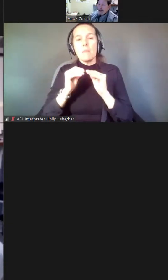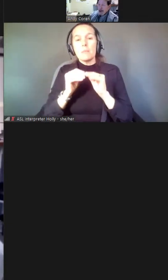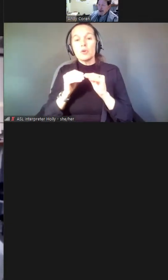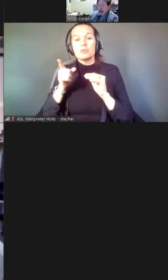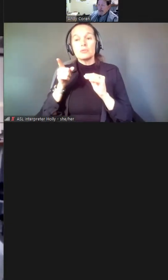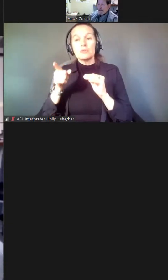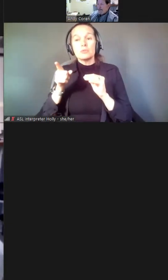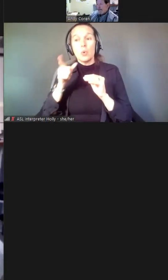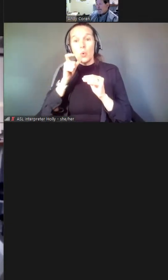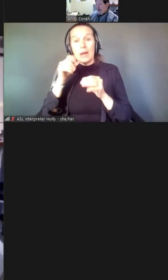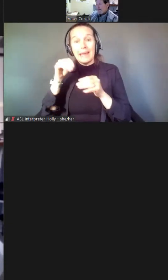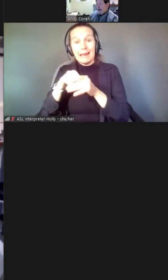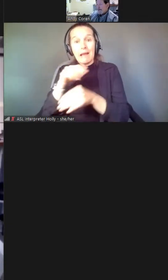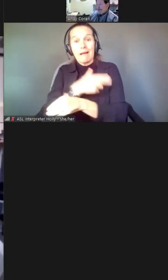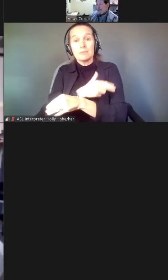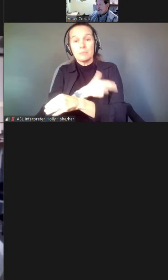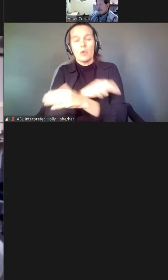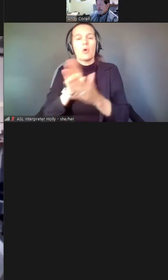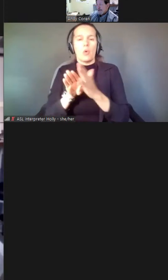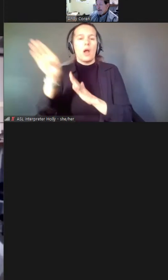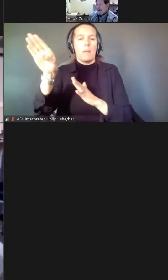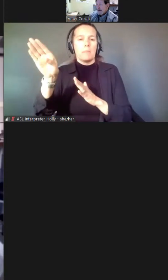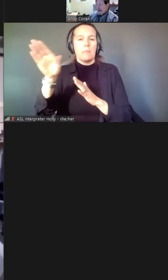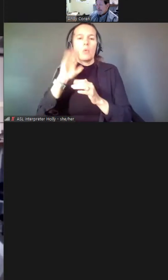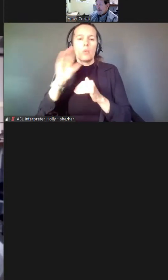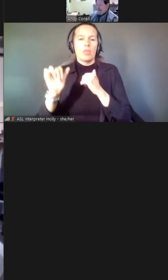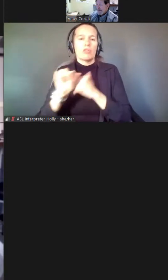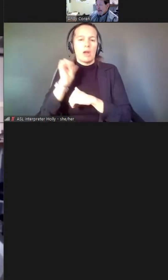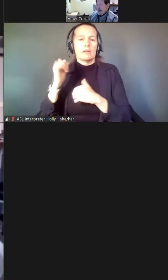actually going up and will threaten the healthcare system.